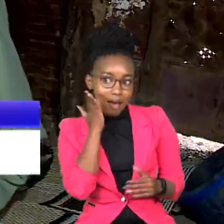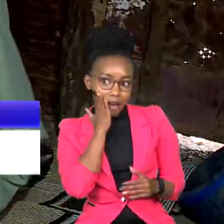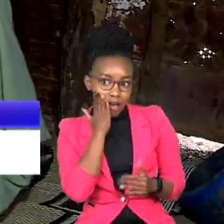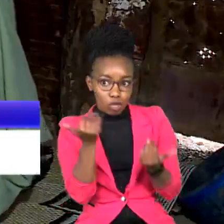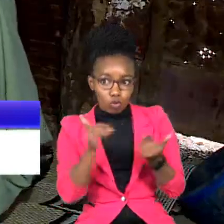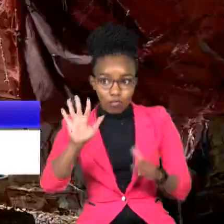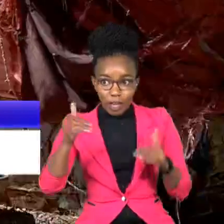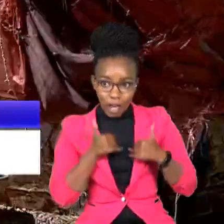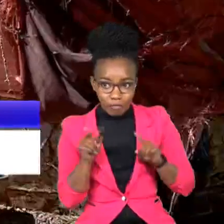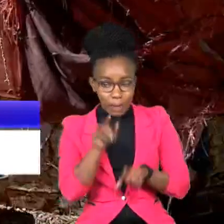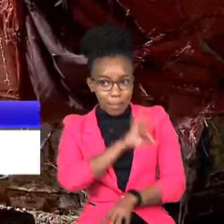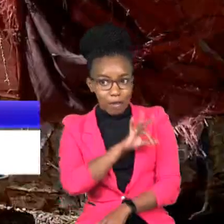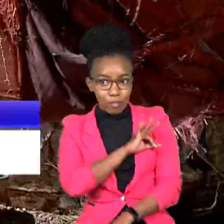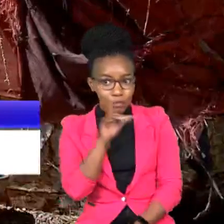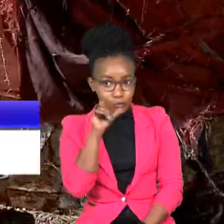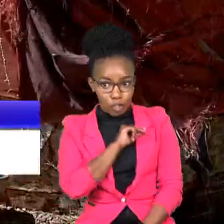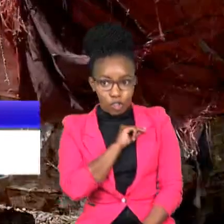beneficiary.